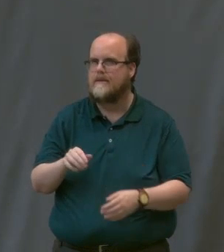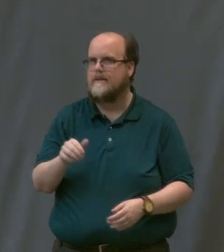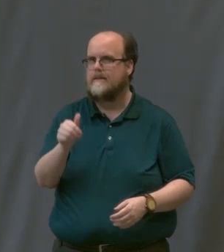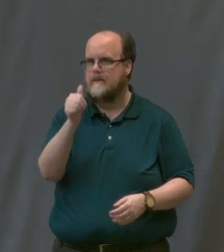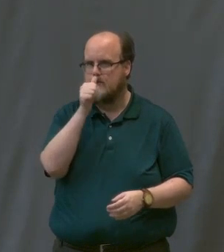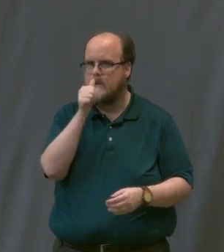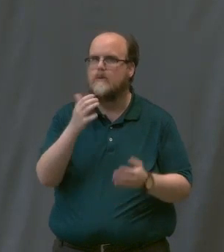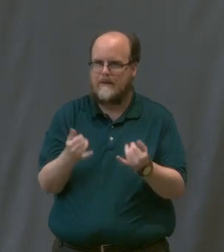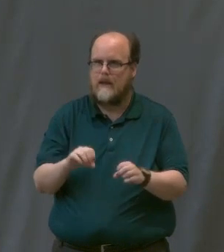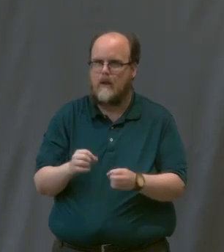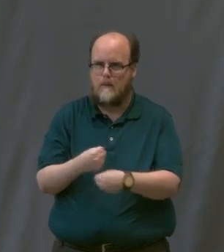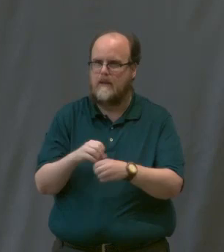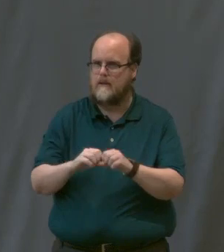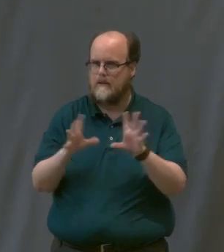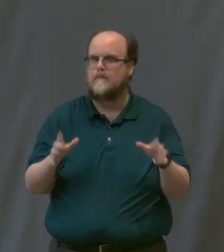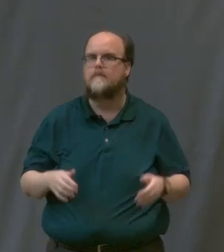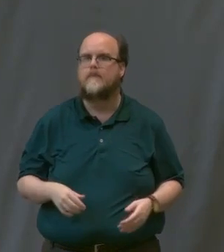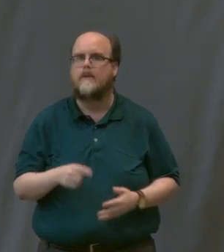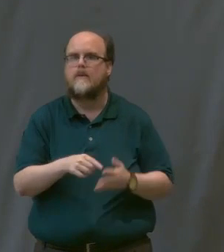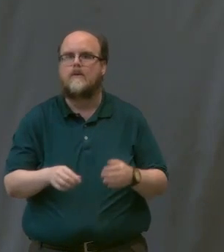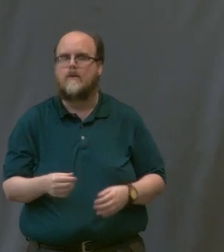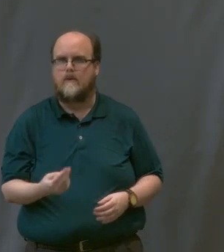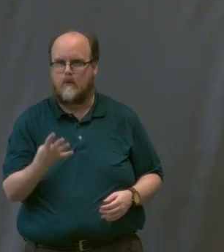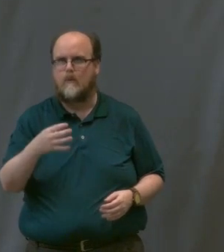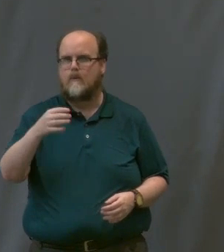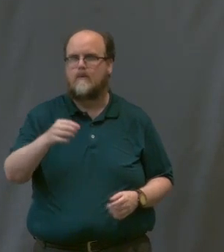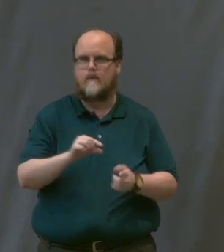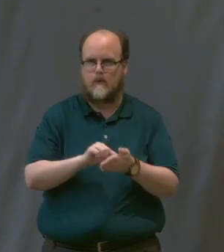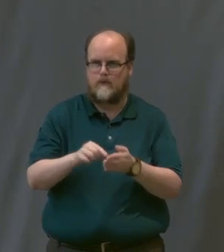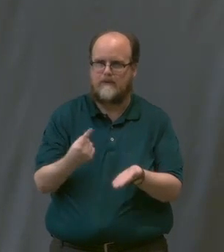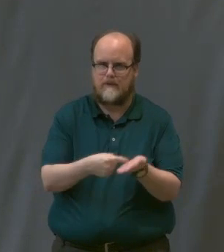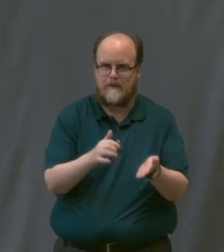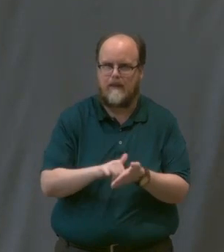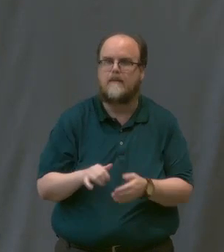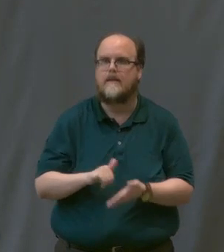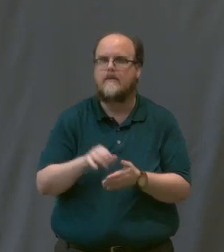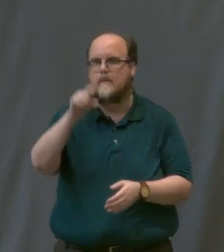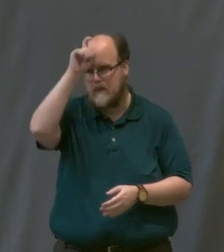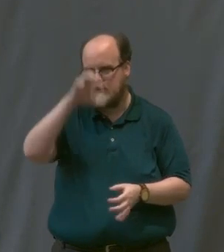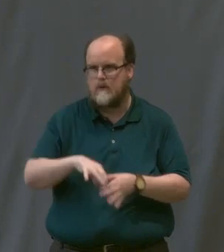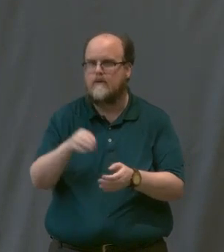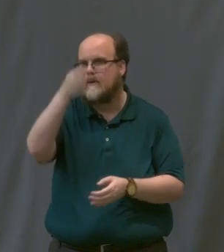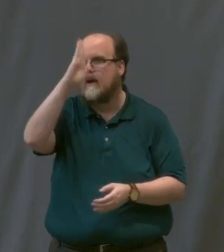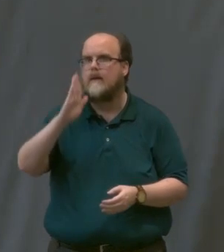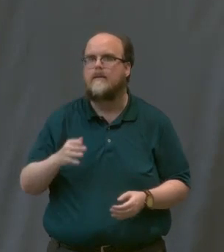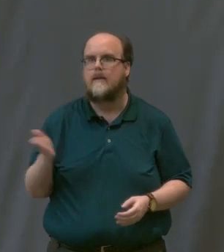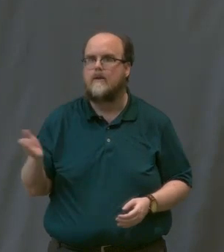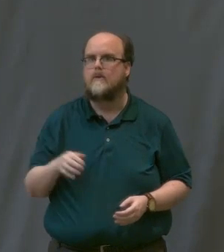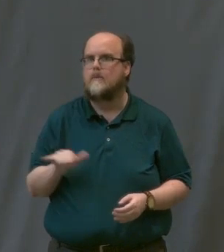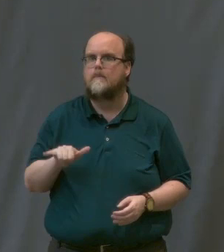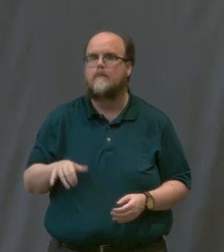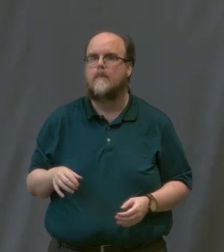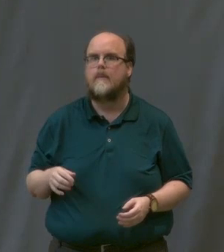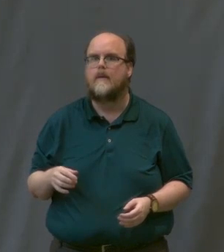I agree. And here's 4 verses where it talks about the mystery of God, and that's what the mystery of God means in these 4 verses. I